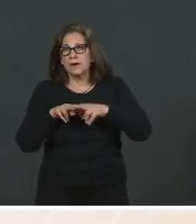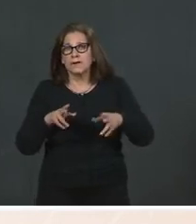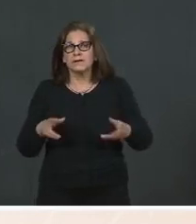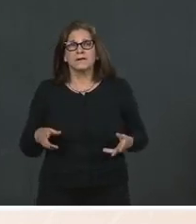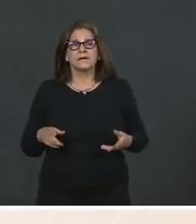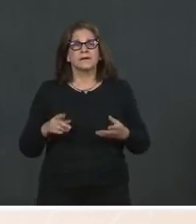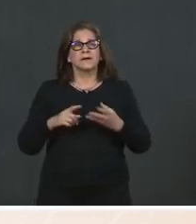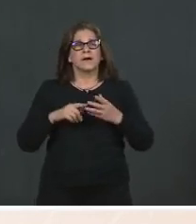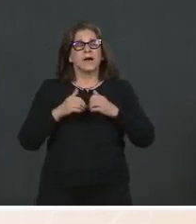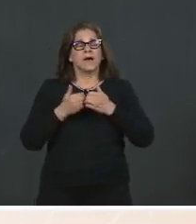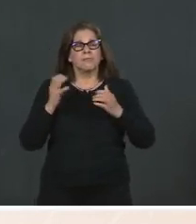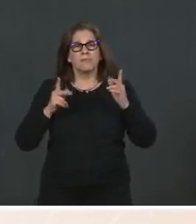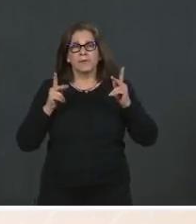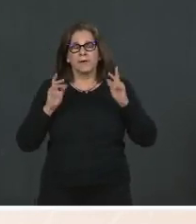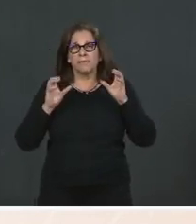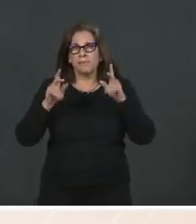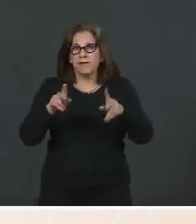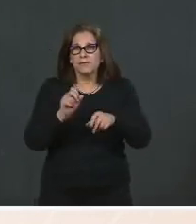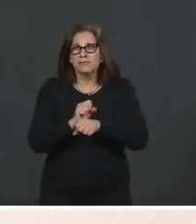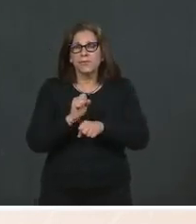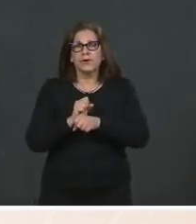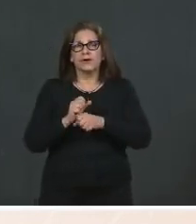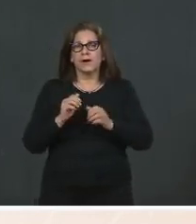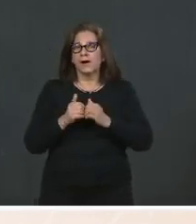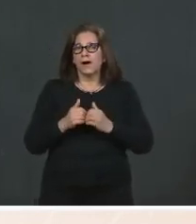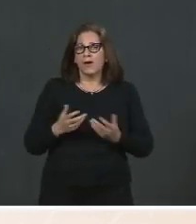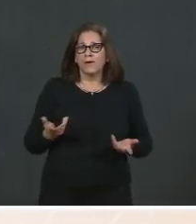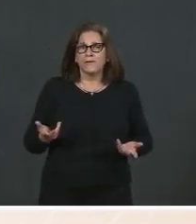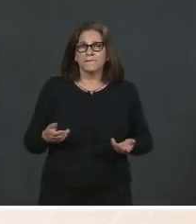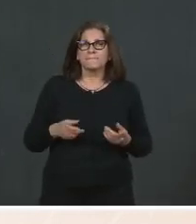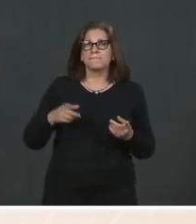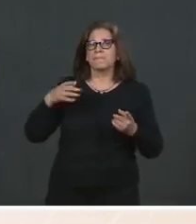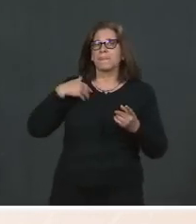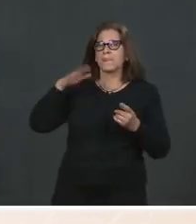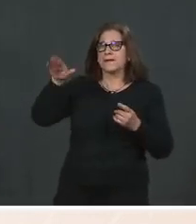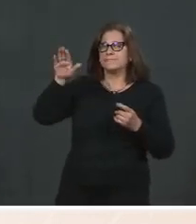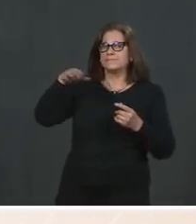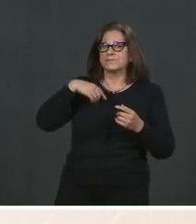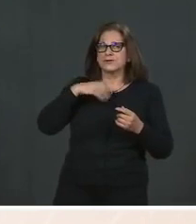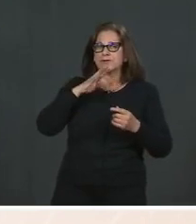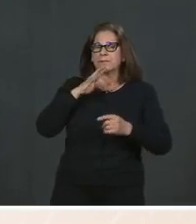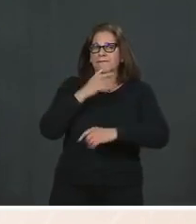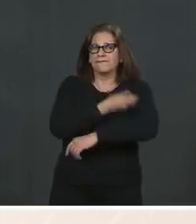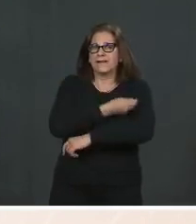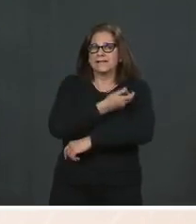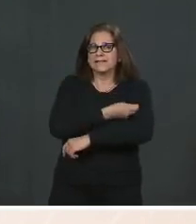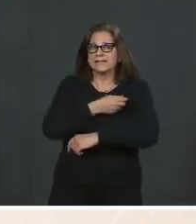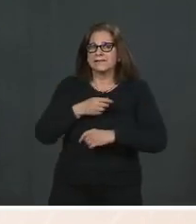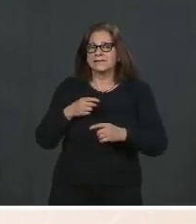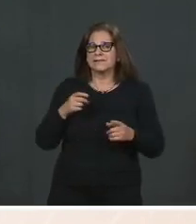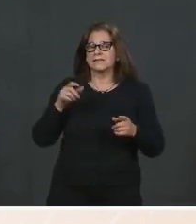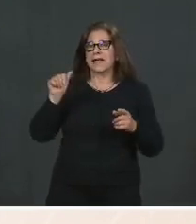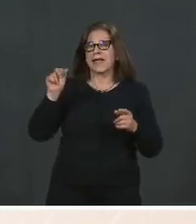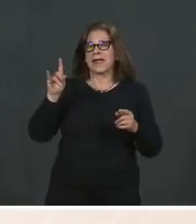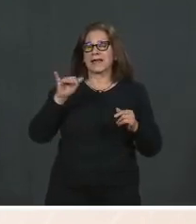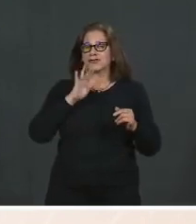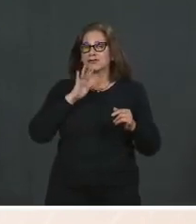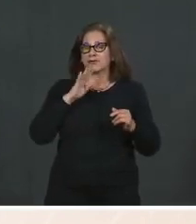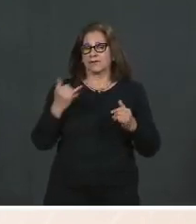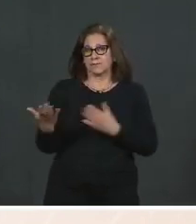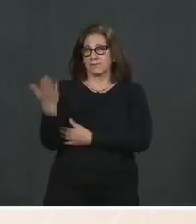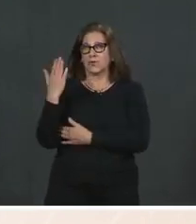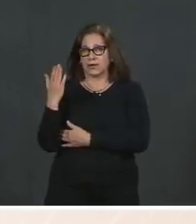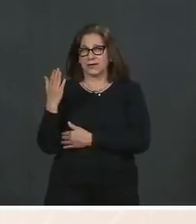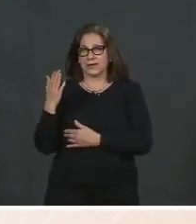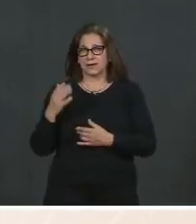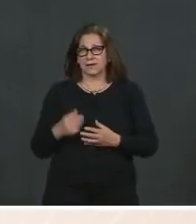vaccine, Andy Slavitt talked about the idea of a vaccine passport in the COVID briefing this morning. He said it's primarily going to be